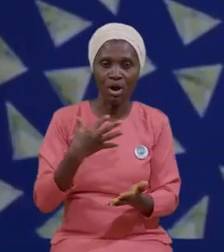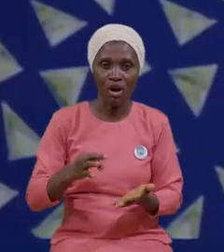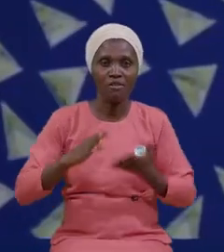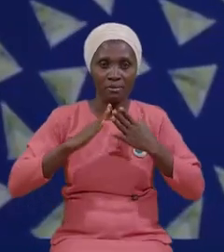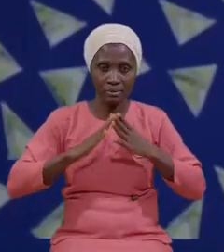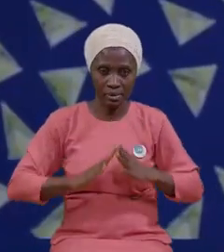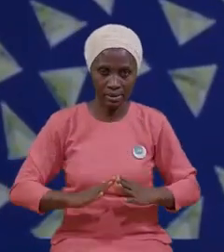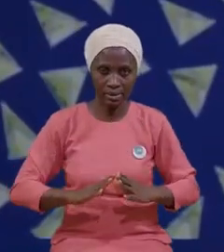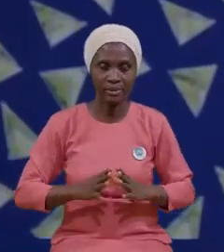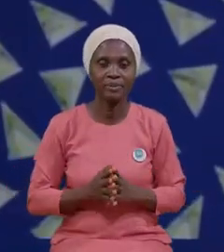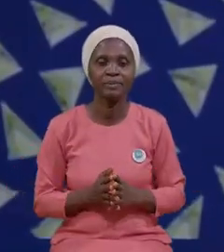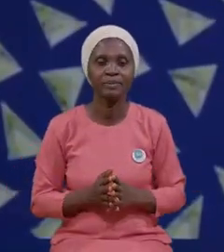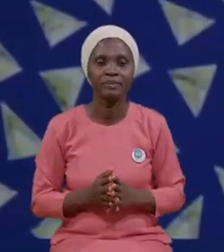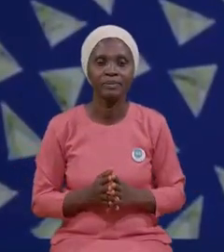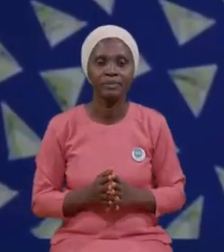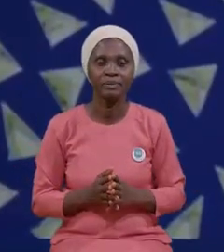peace.